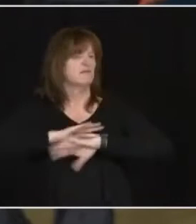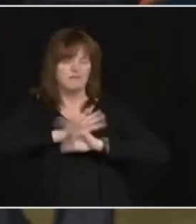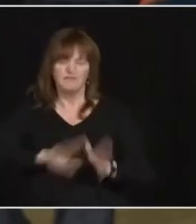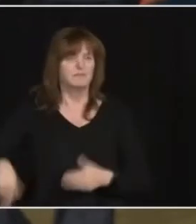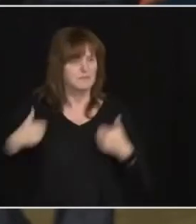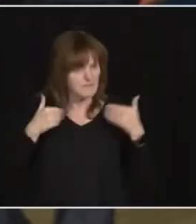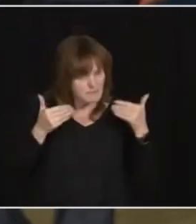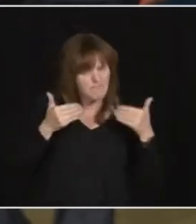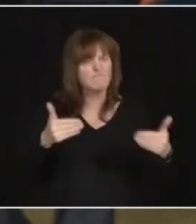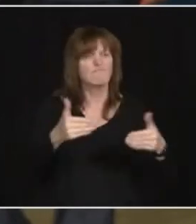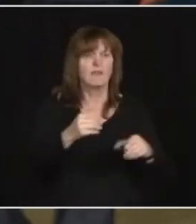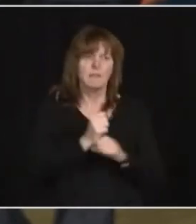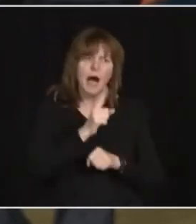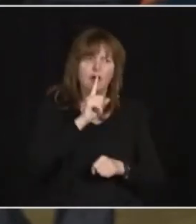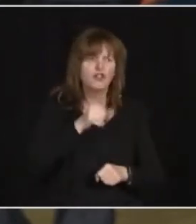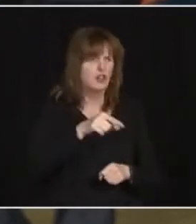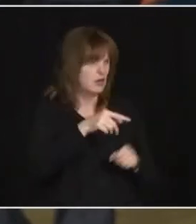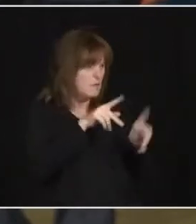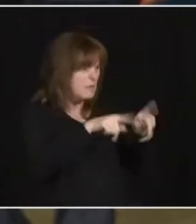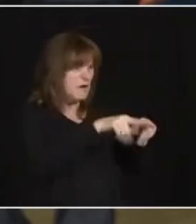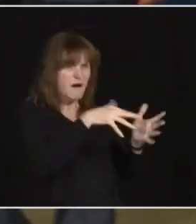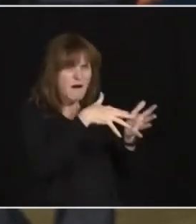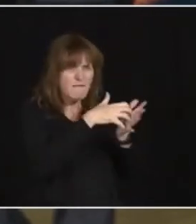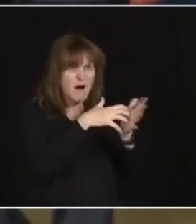in long-term care safe.